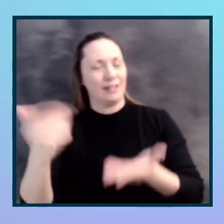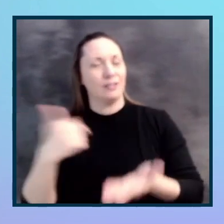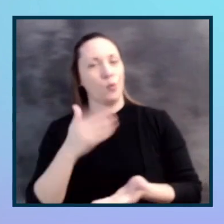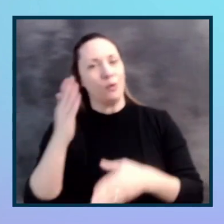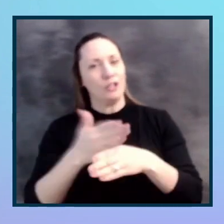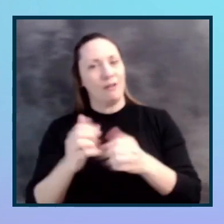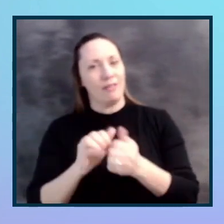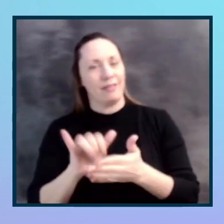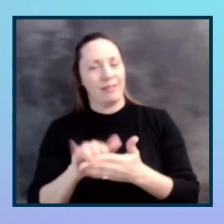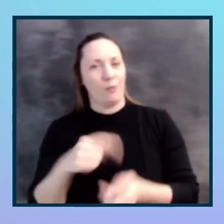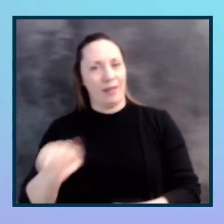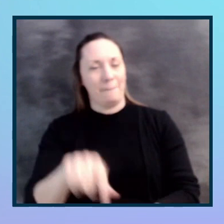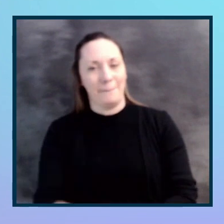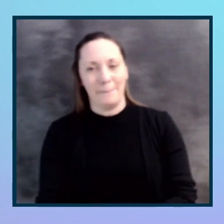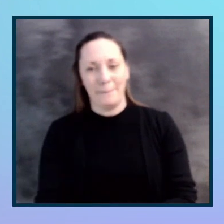them.